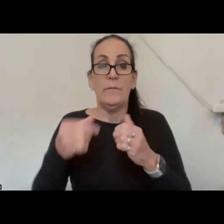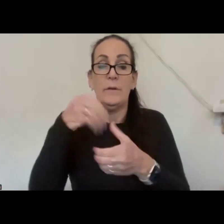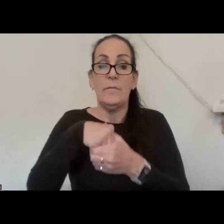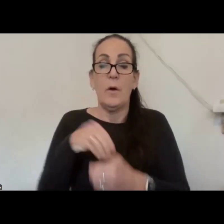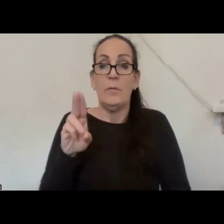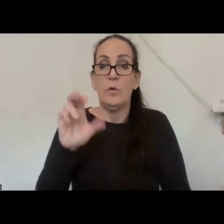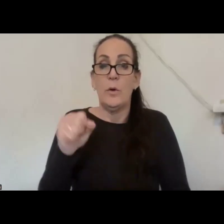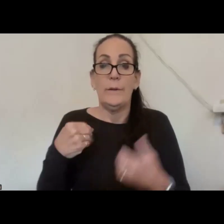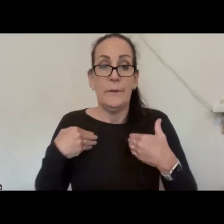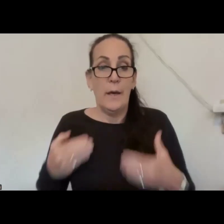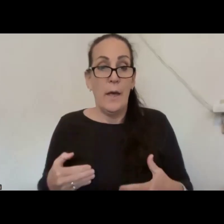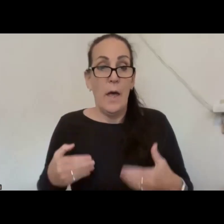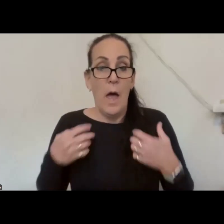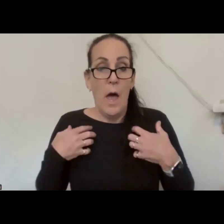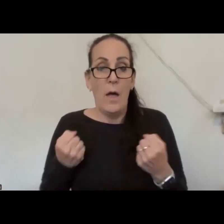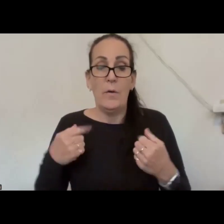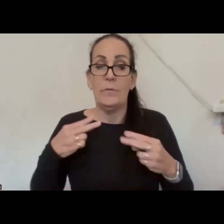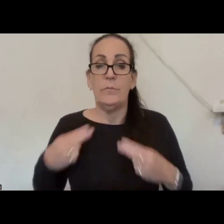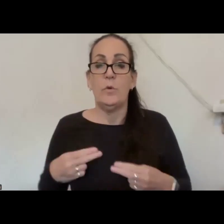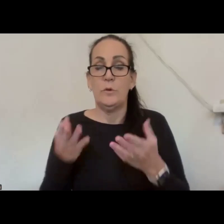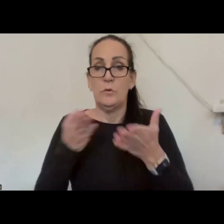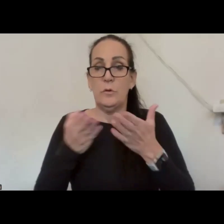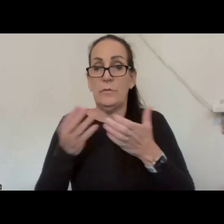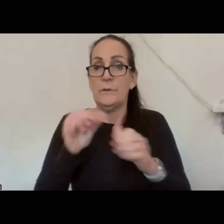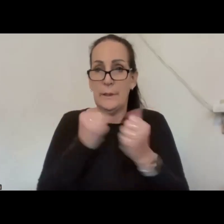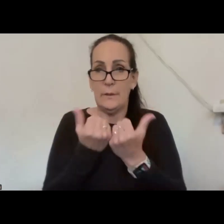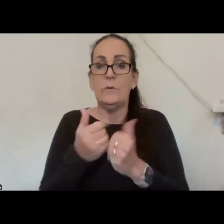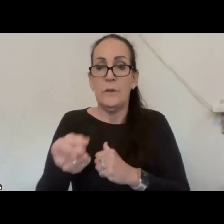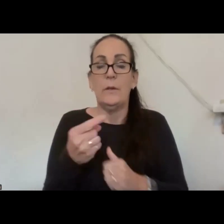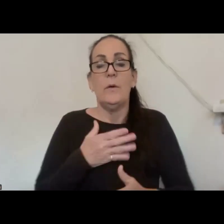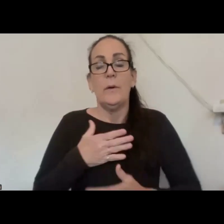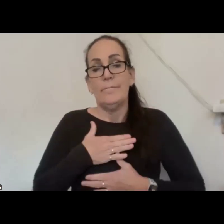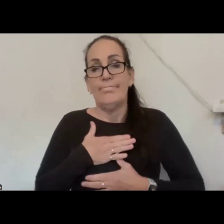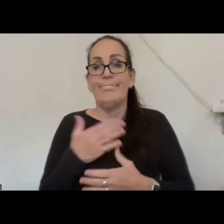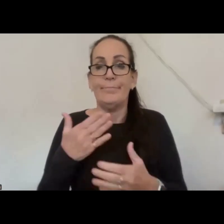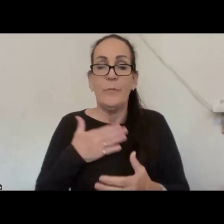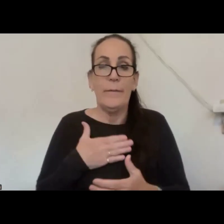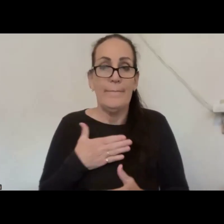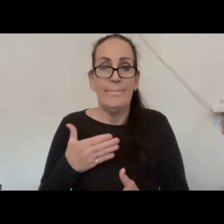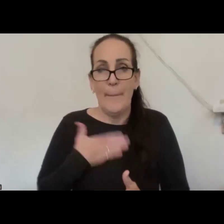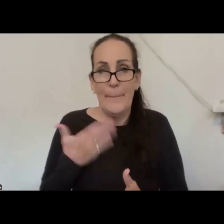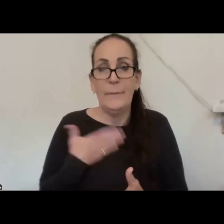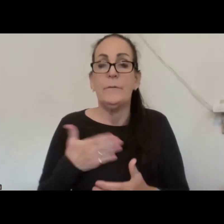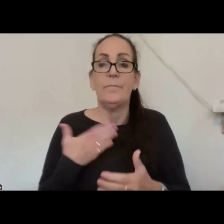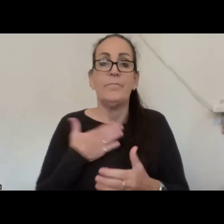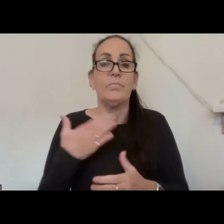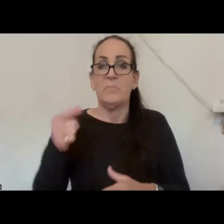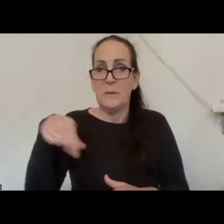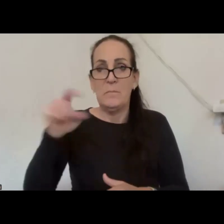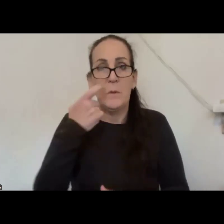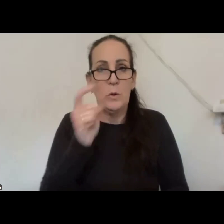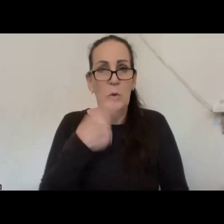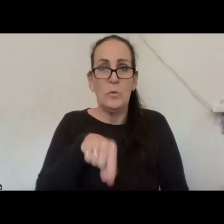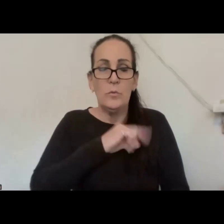Agency. So we were pleased that we got that recognition, and I wanted you to know that that's something we're proud of